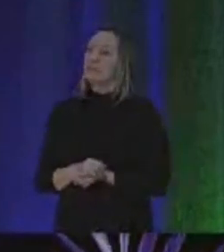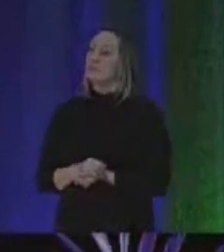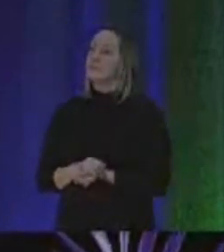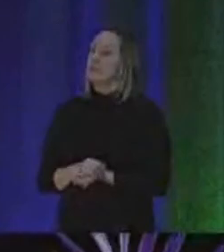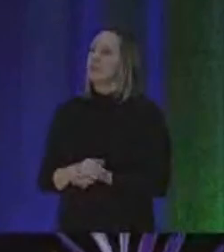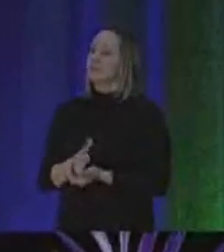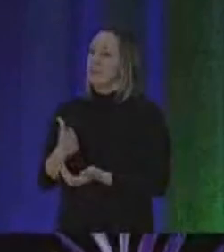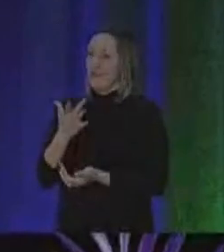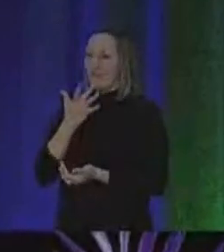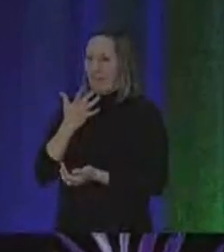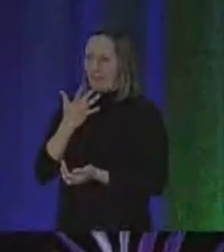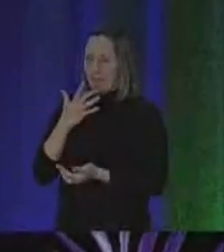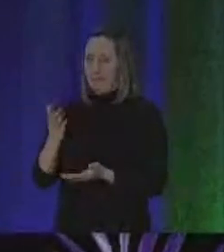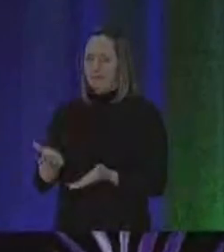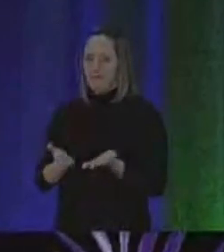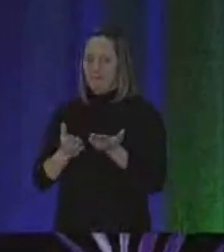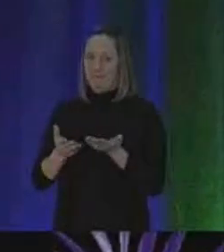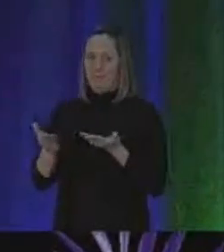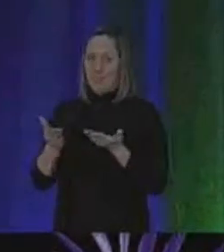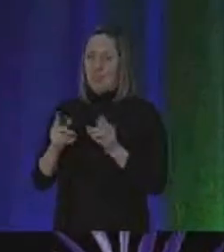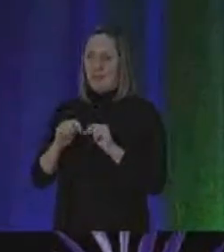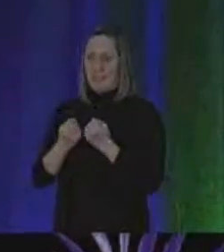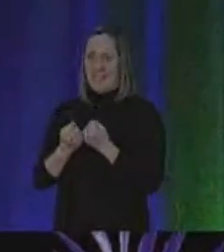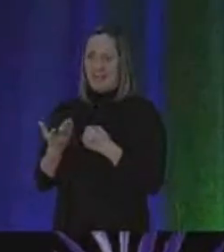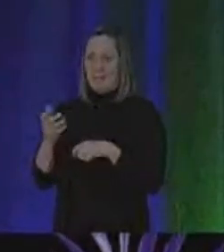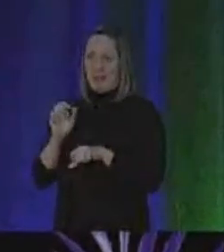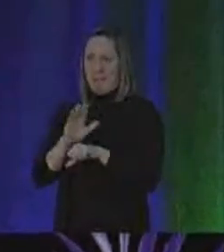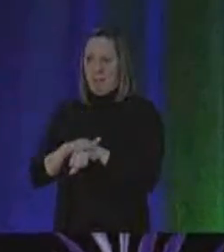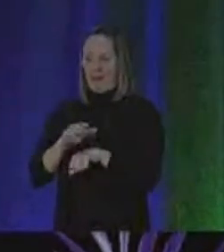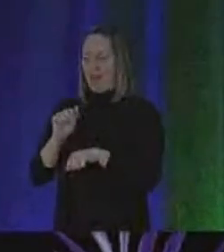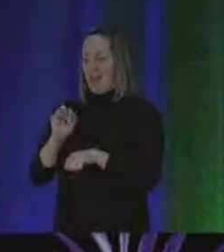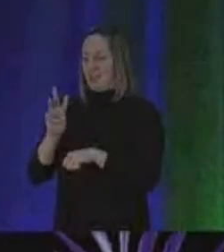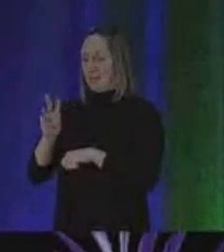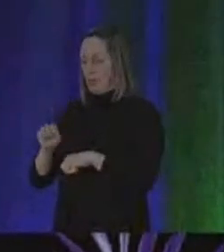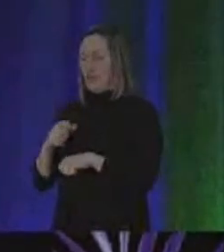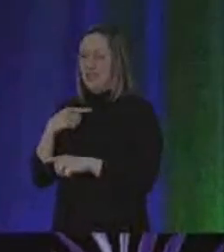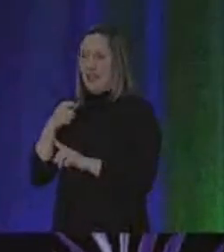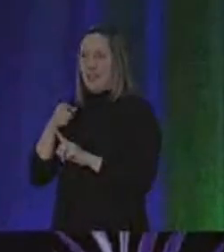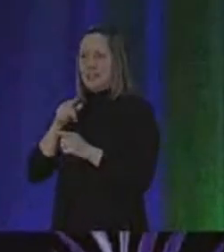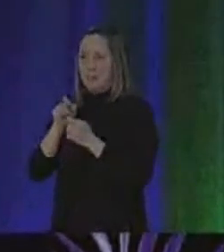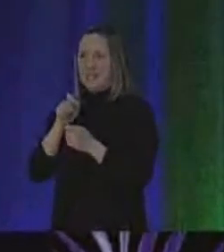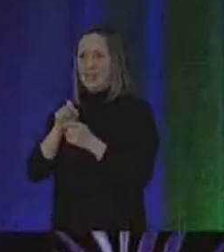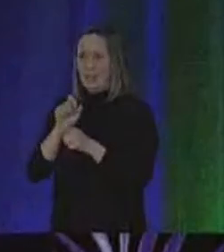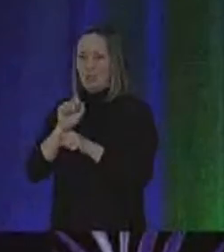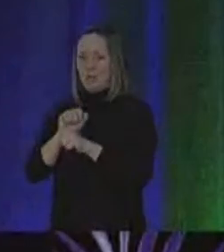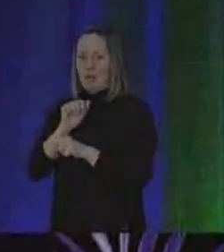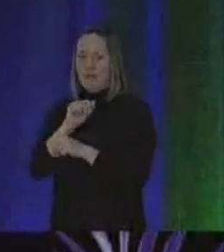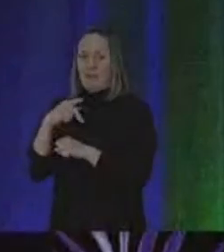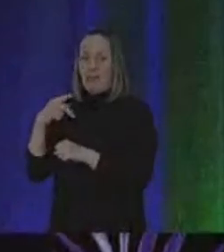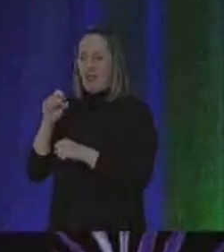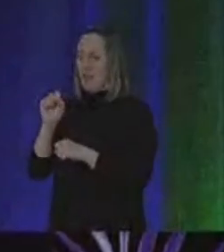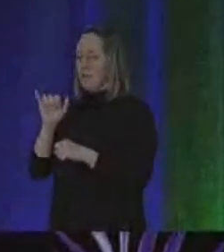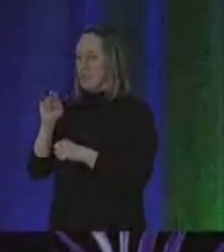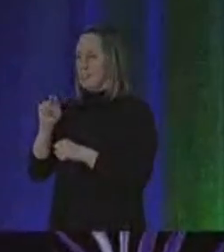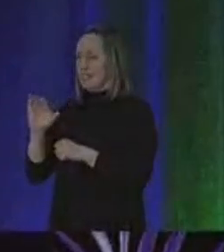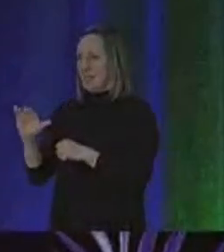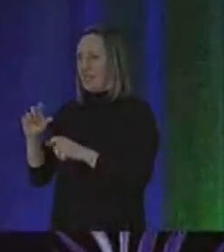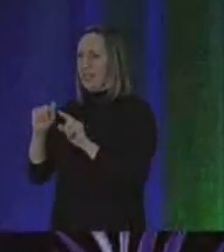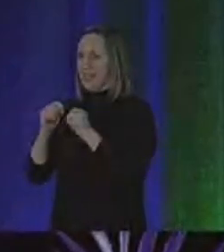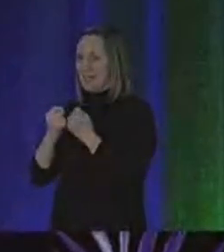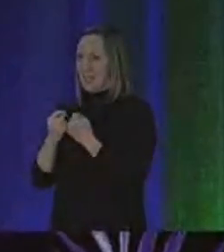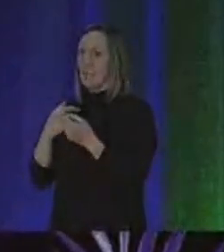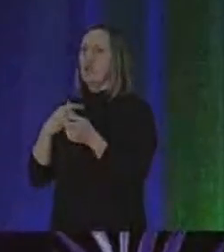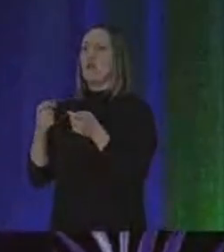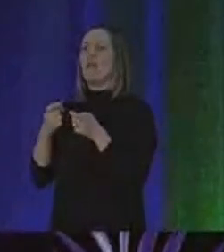My favorite. This is the service team that I'm on at AWS. I specifically work on the AppSync team. We are a managed